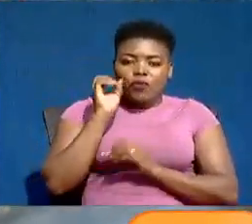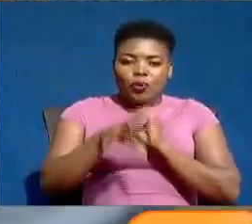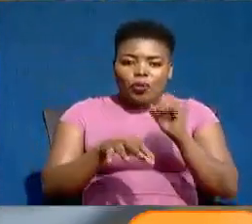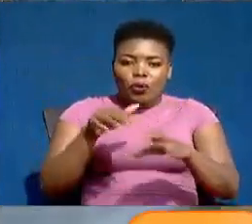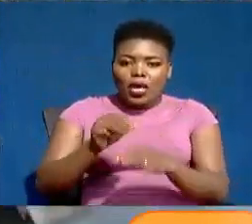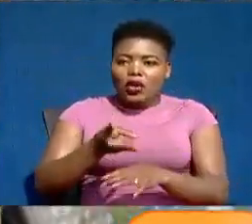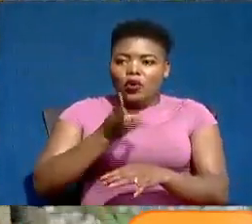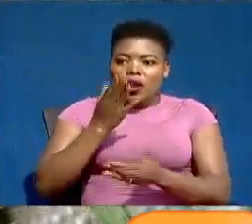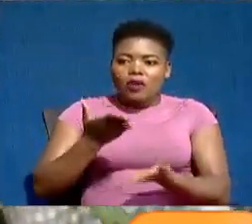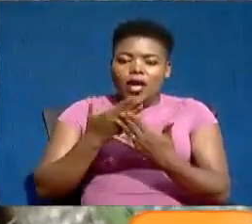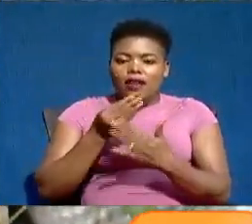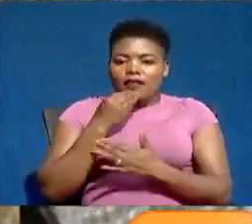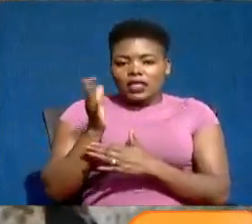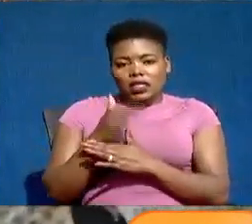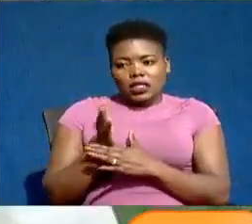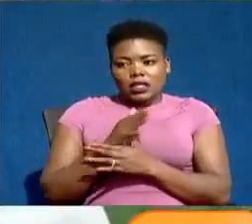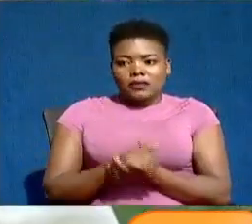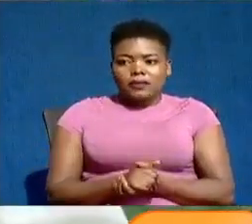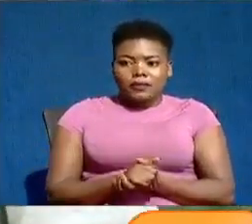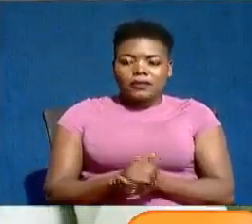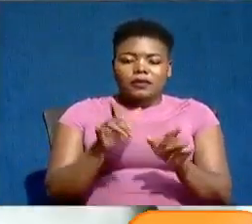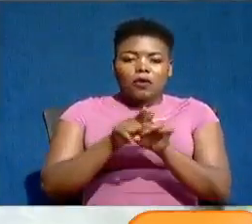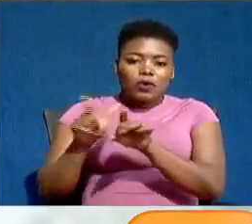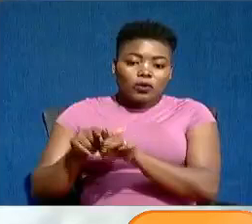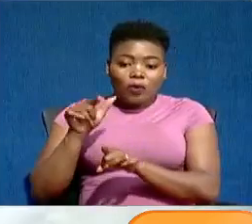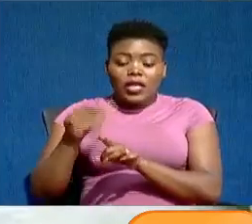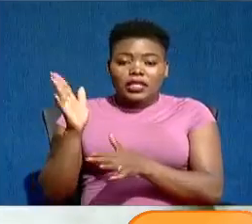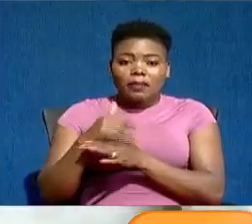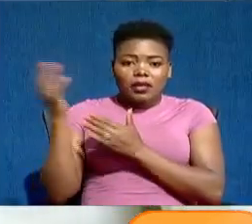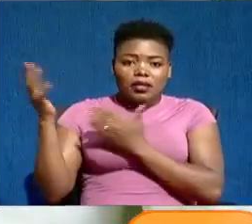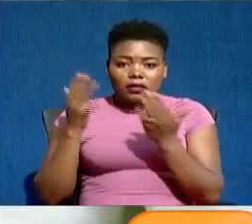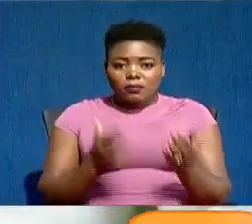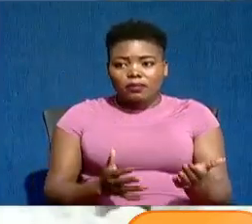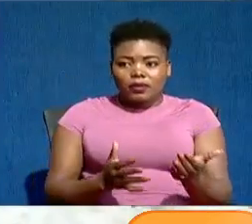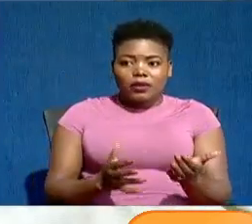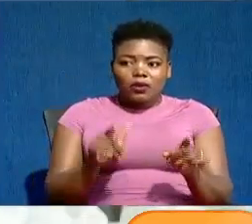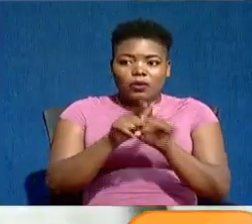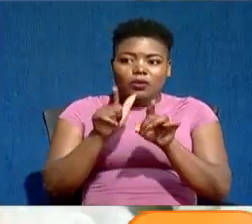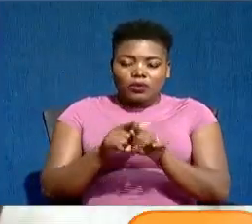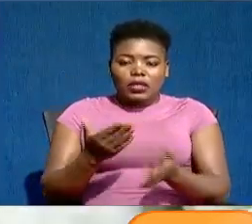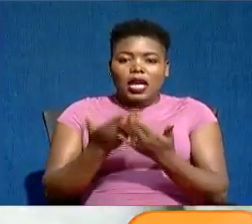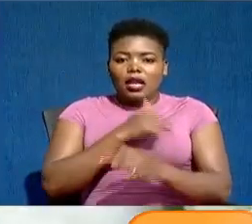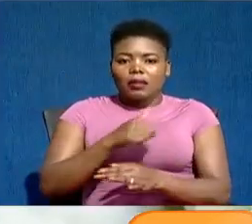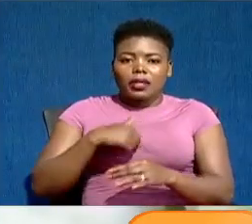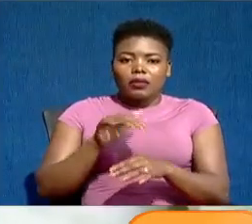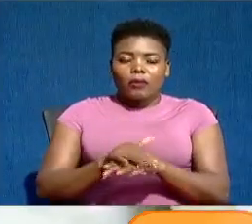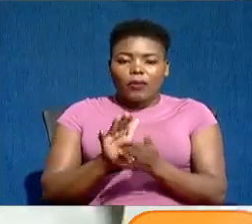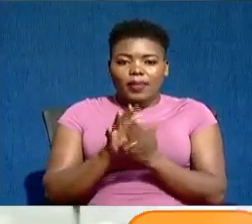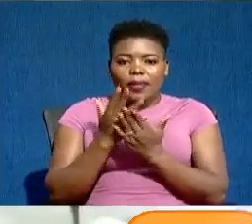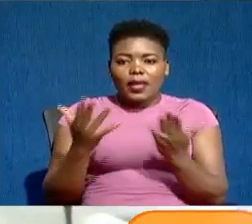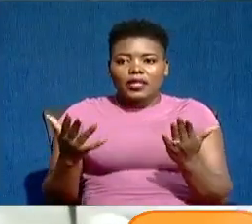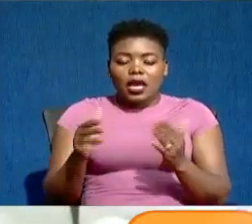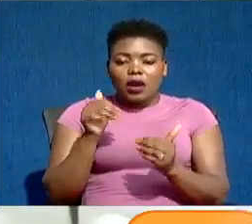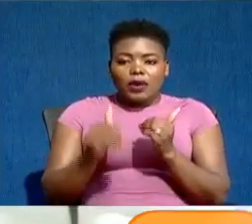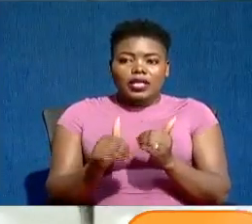inatusaidia chakula. Tunalisha nao. Pia vile hii samaki ilikuja, pia imetusaidia na ile kifaa